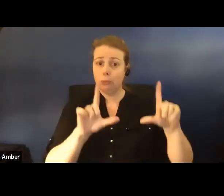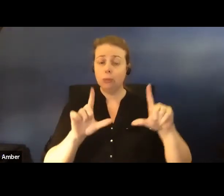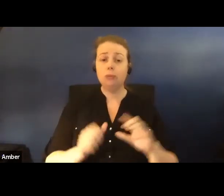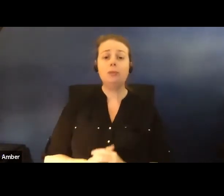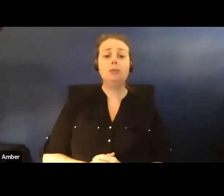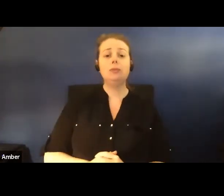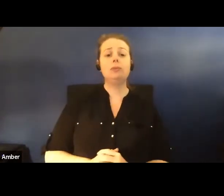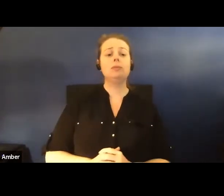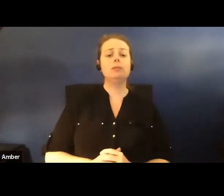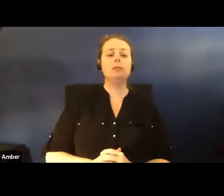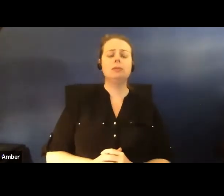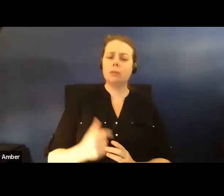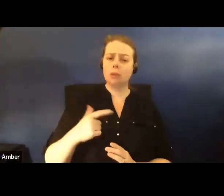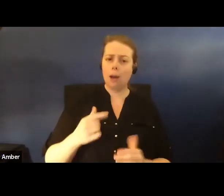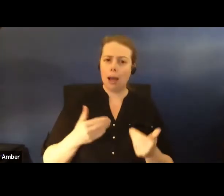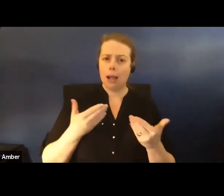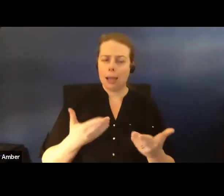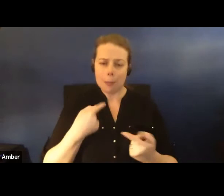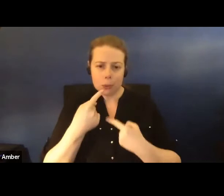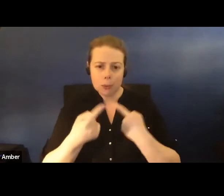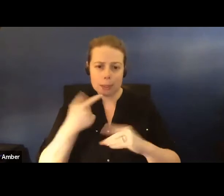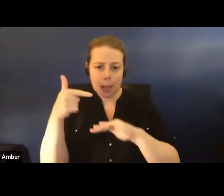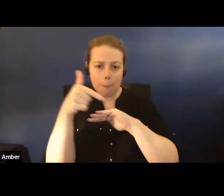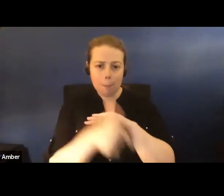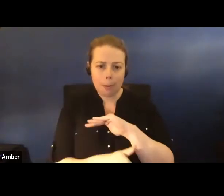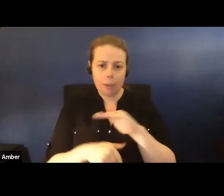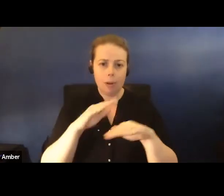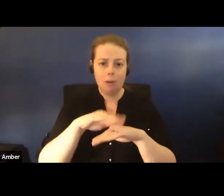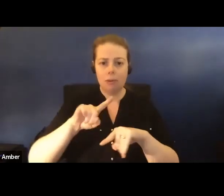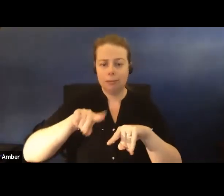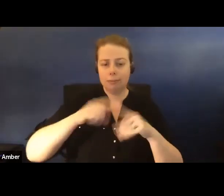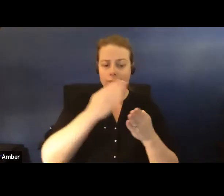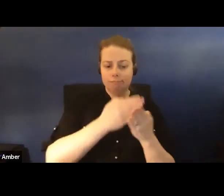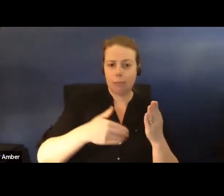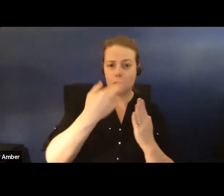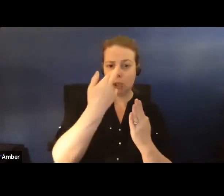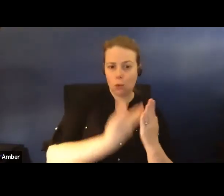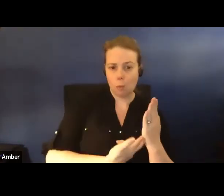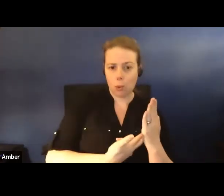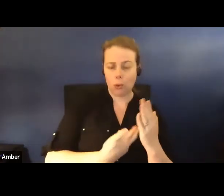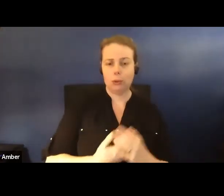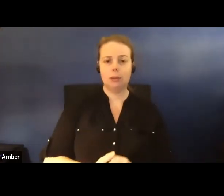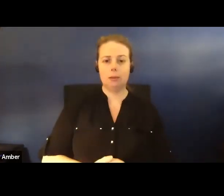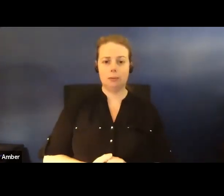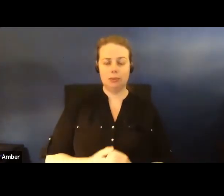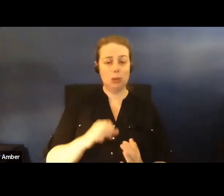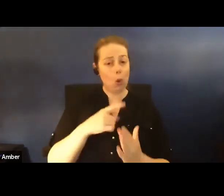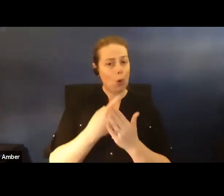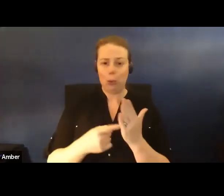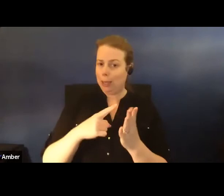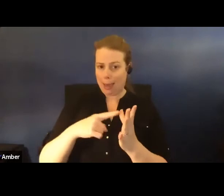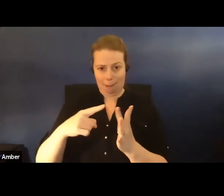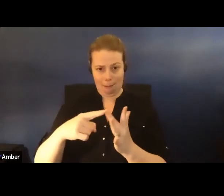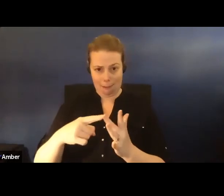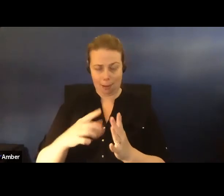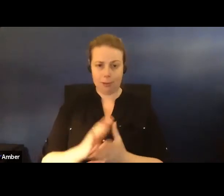that really allow me to go a bit deeper on some of the other aspects of our report beyond artificial intelligence. And I'll just do